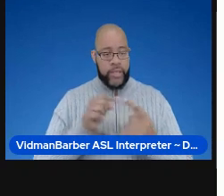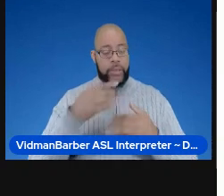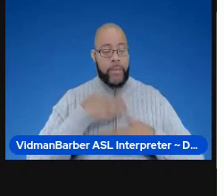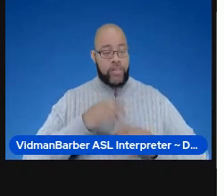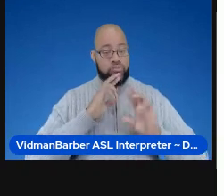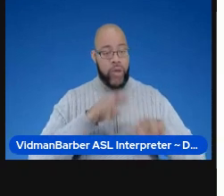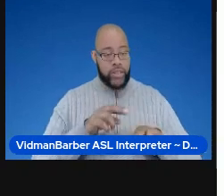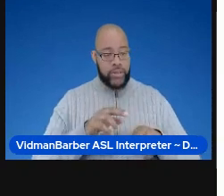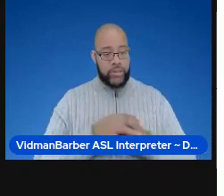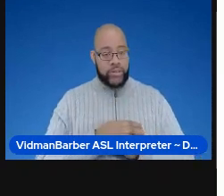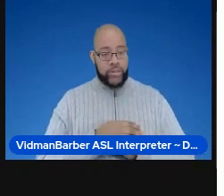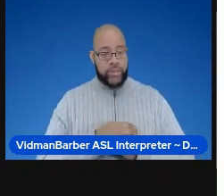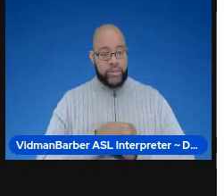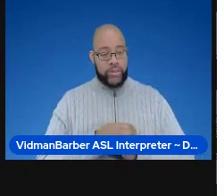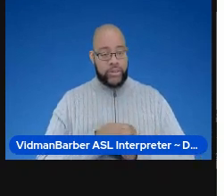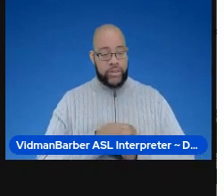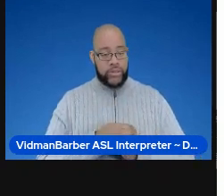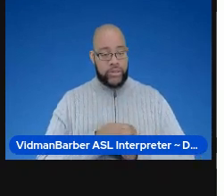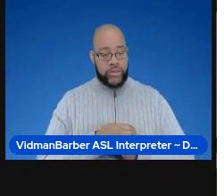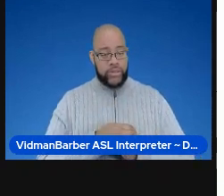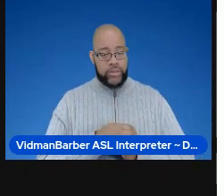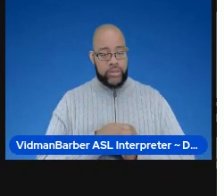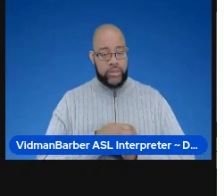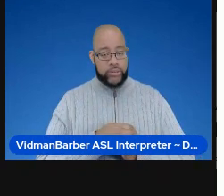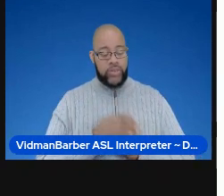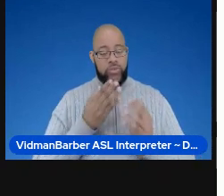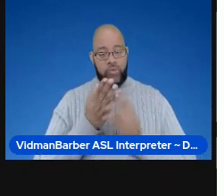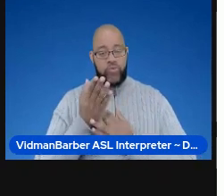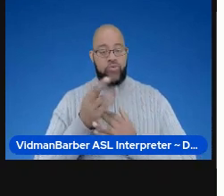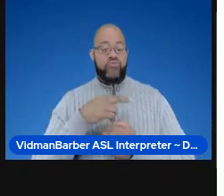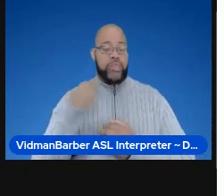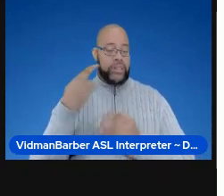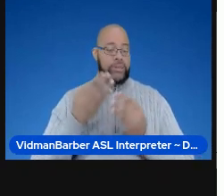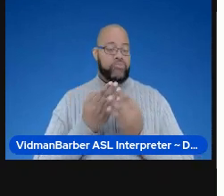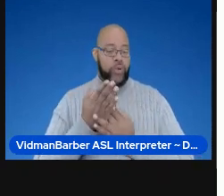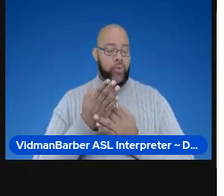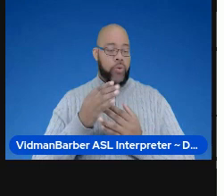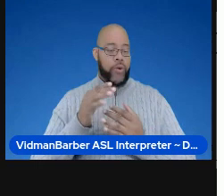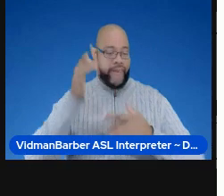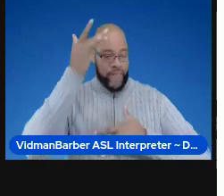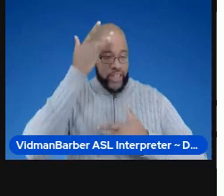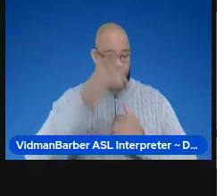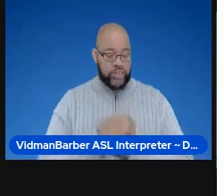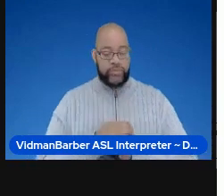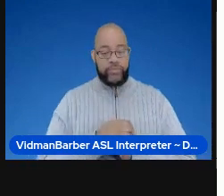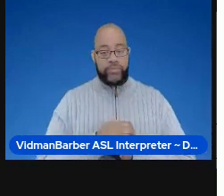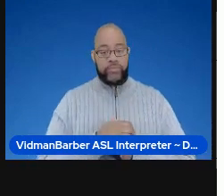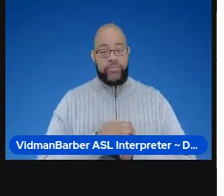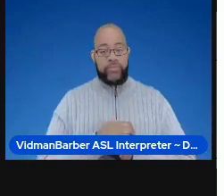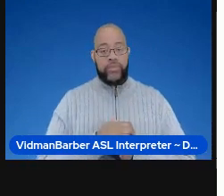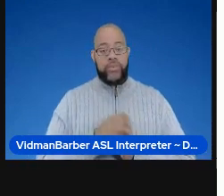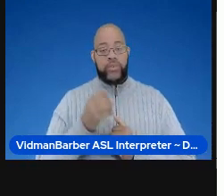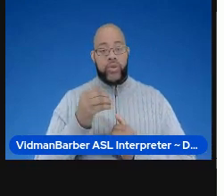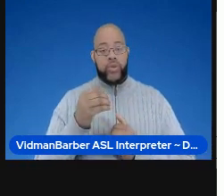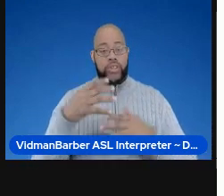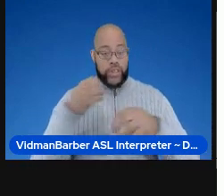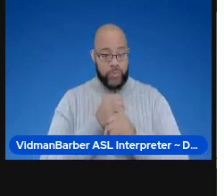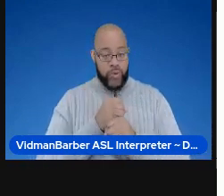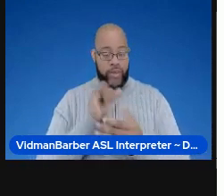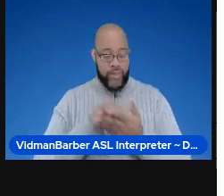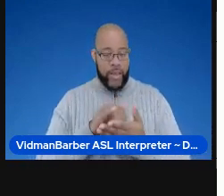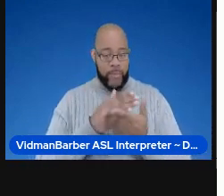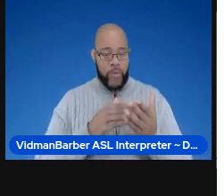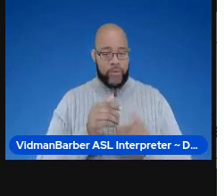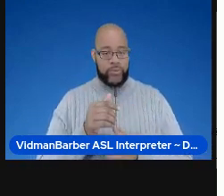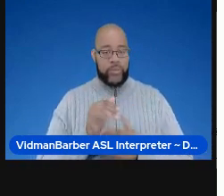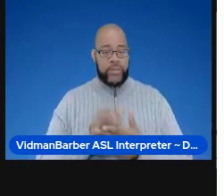and the genetics underlying the risk of a breakthrough infection. So to summarize this initial part that I want to talk about today,